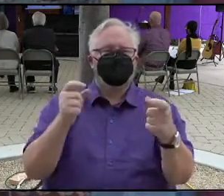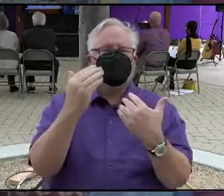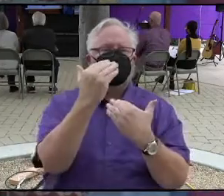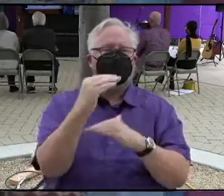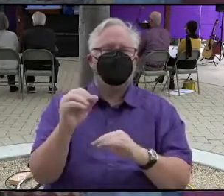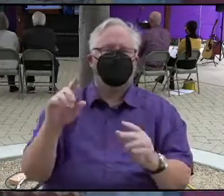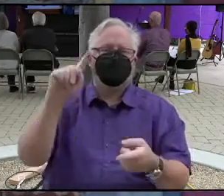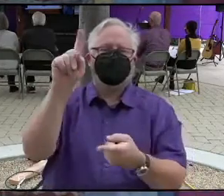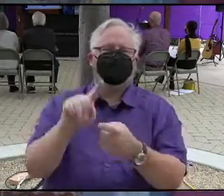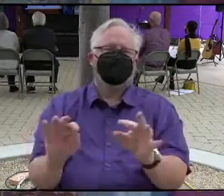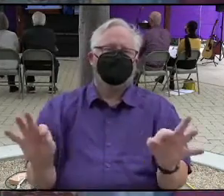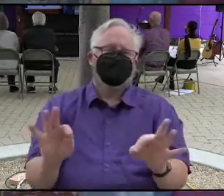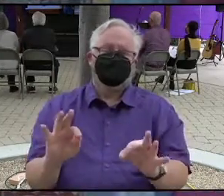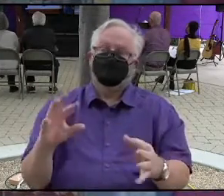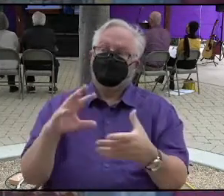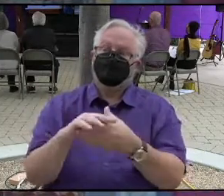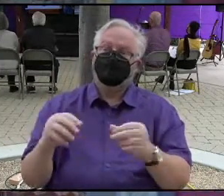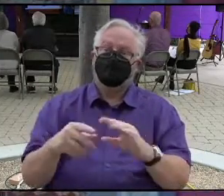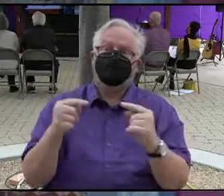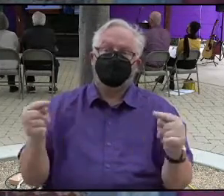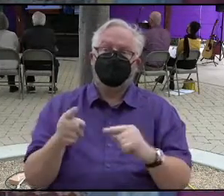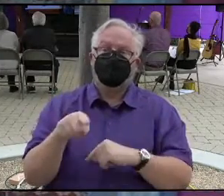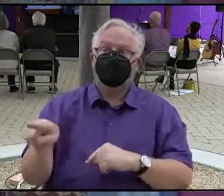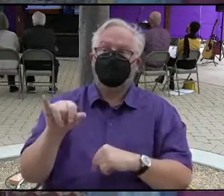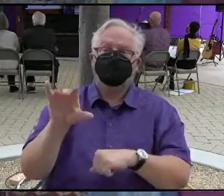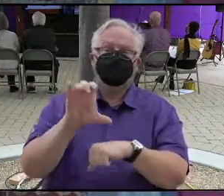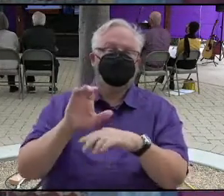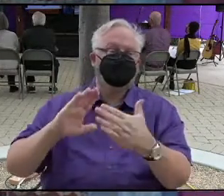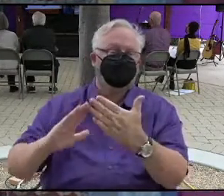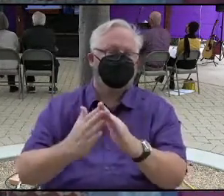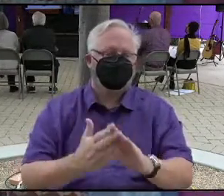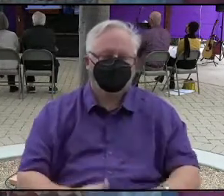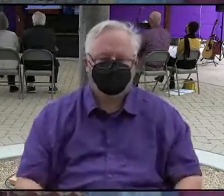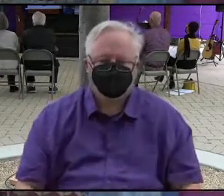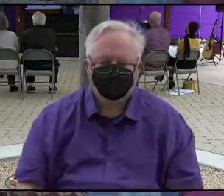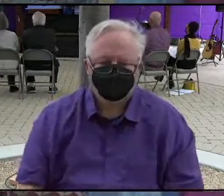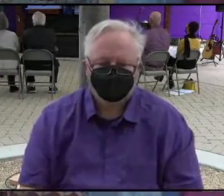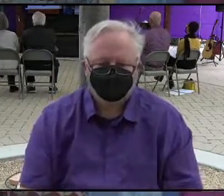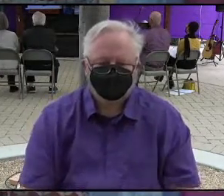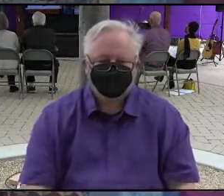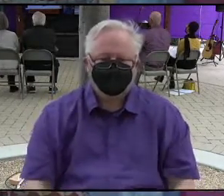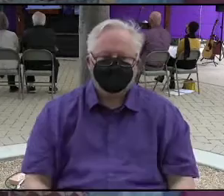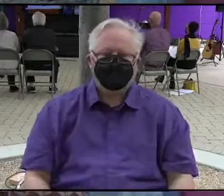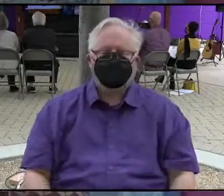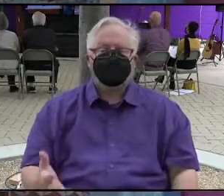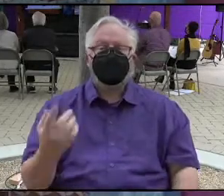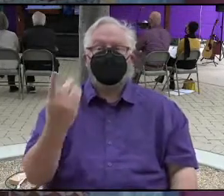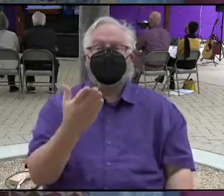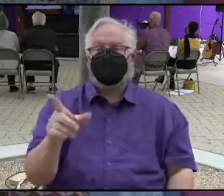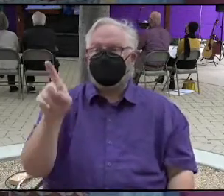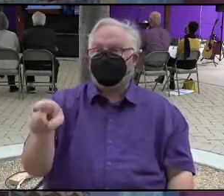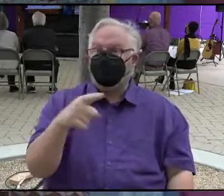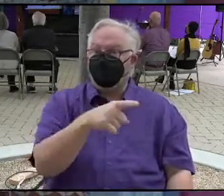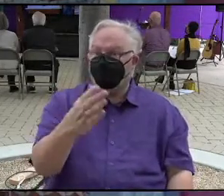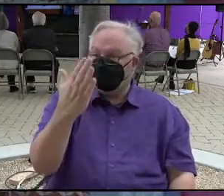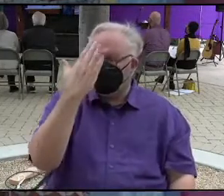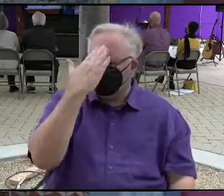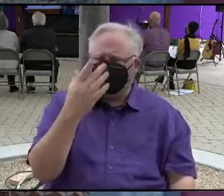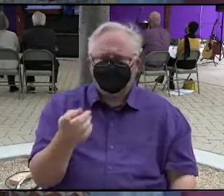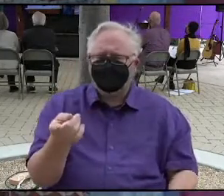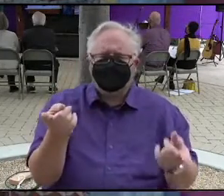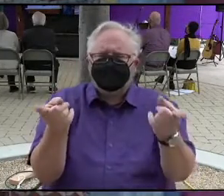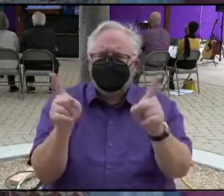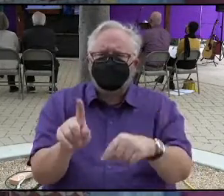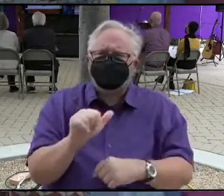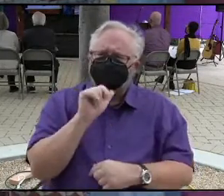limit or trivialize, stories that hurt you as a congregation. What I need you to know is that this happens in